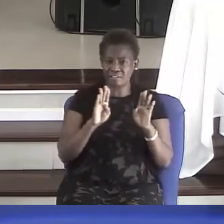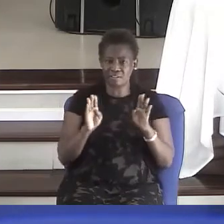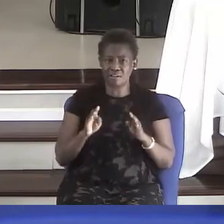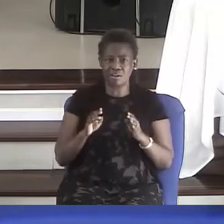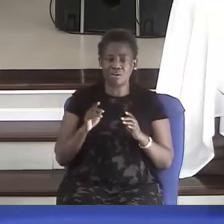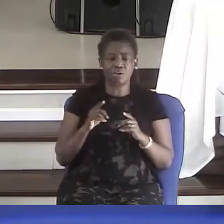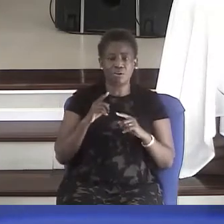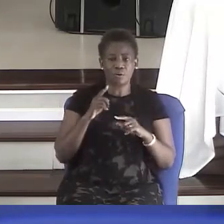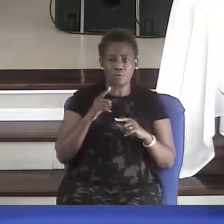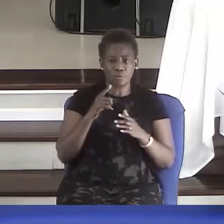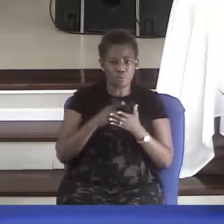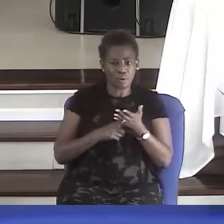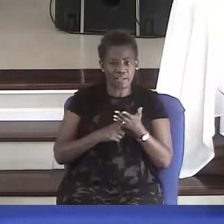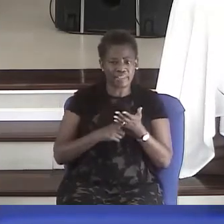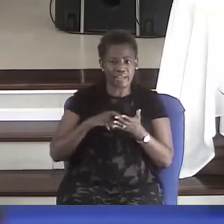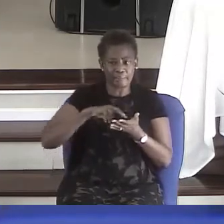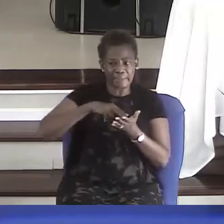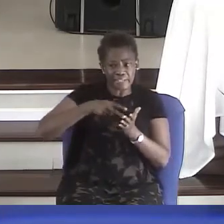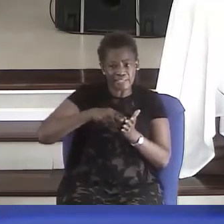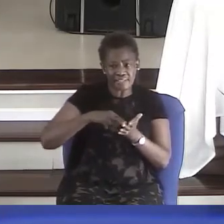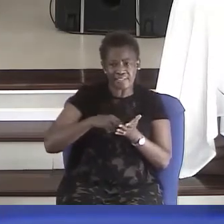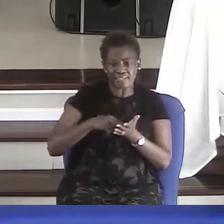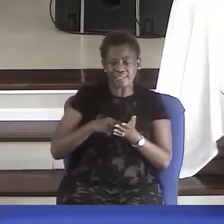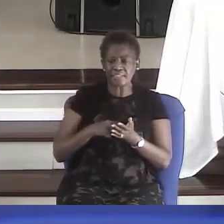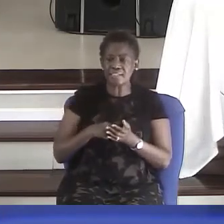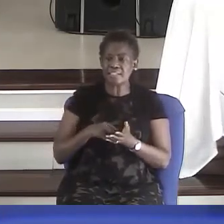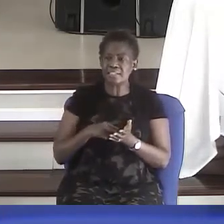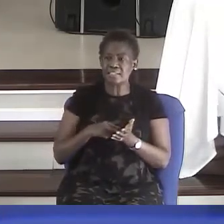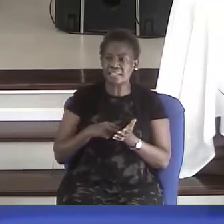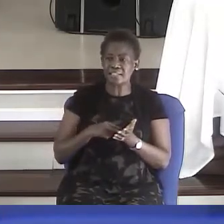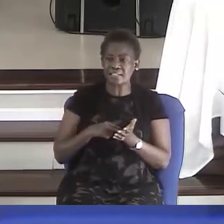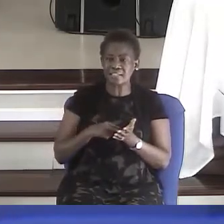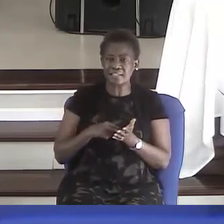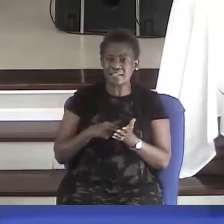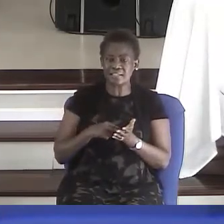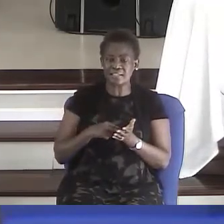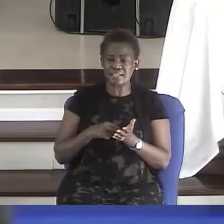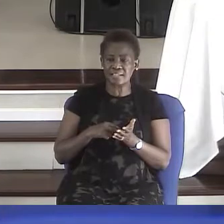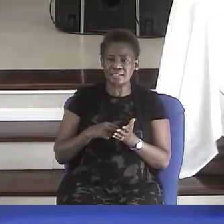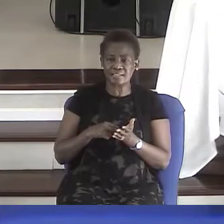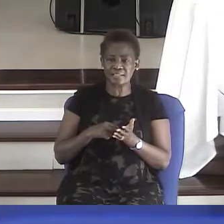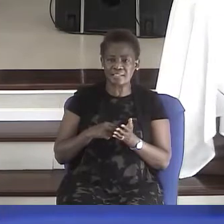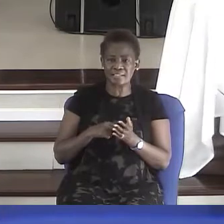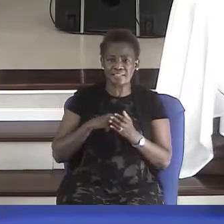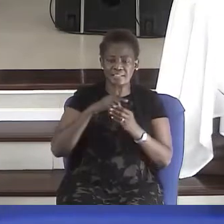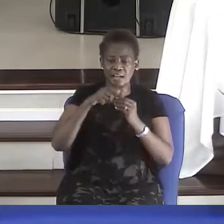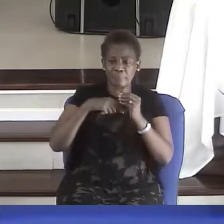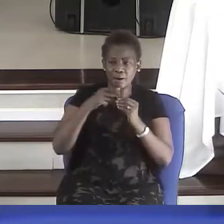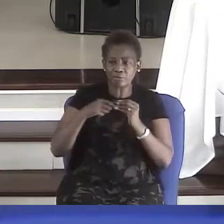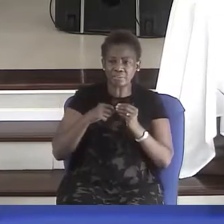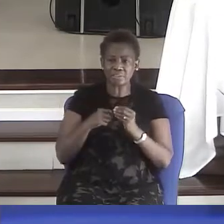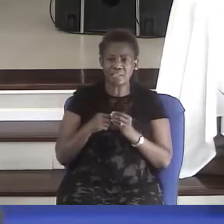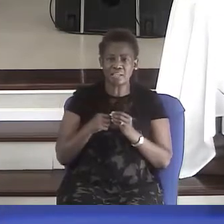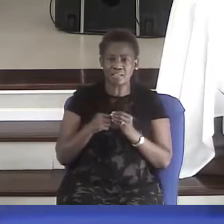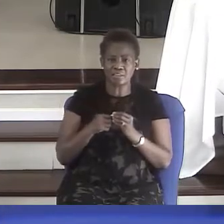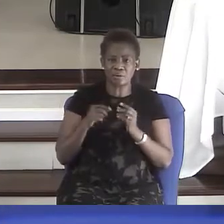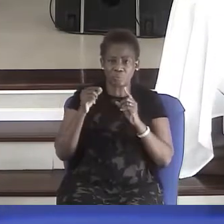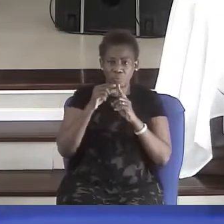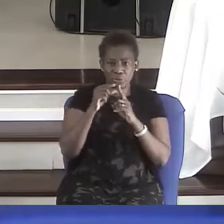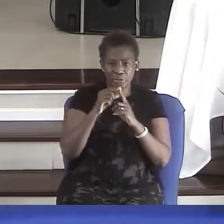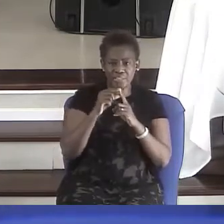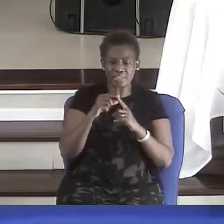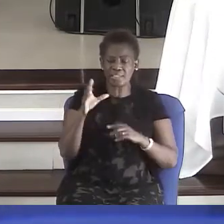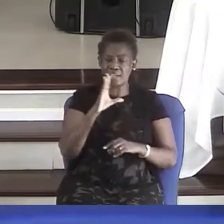us, is that Christianity is about the words and the